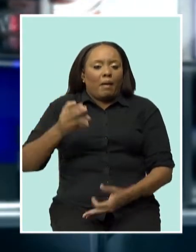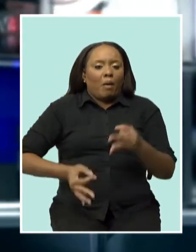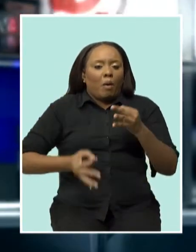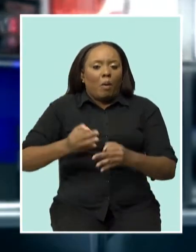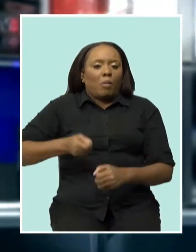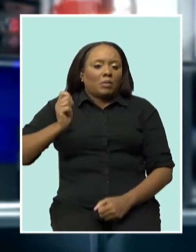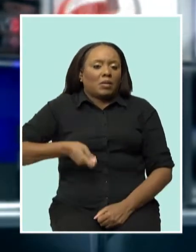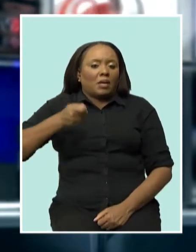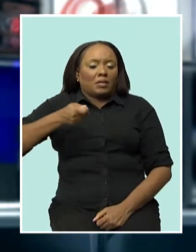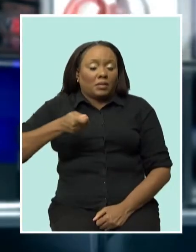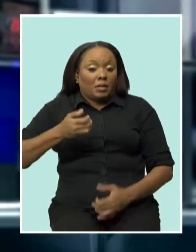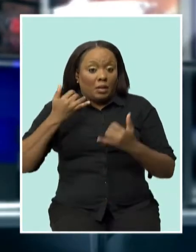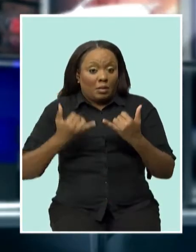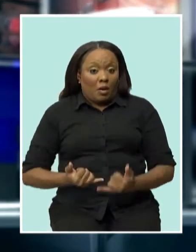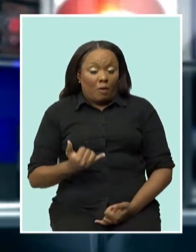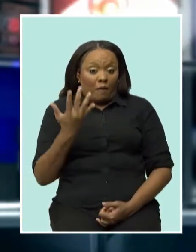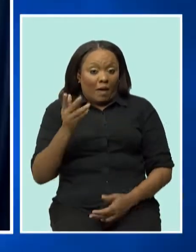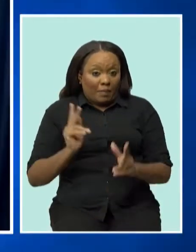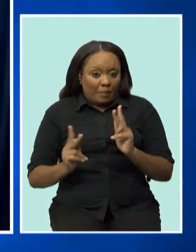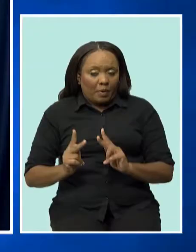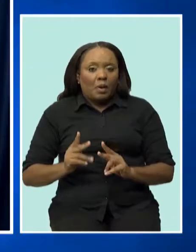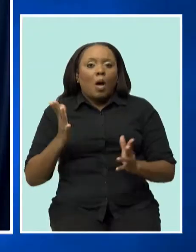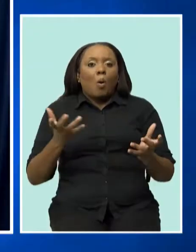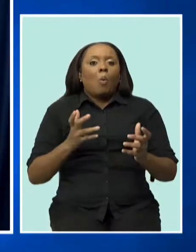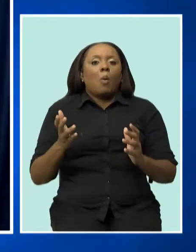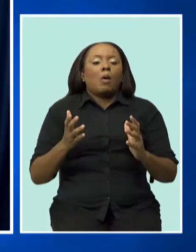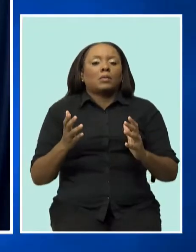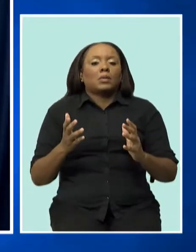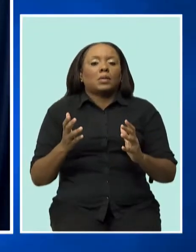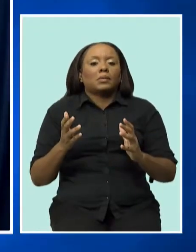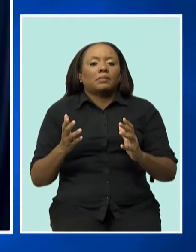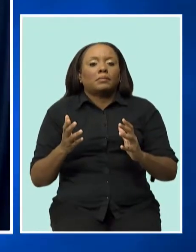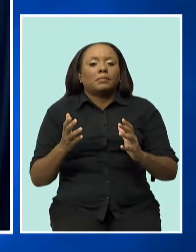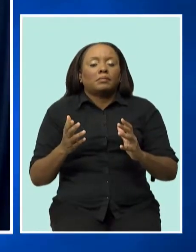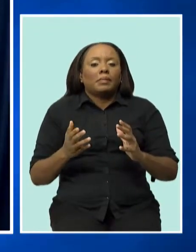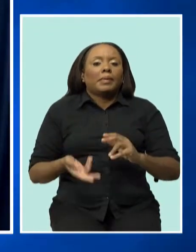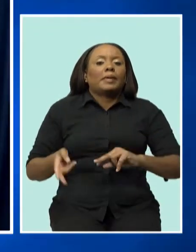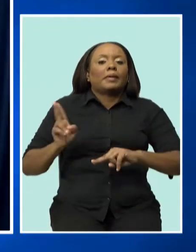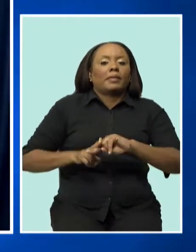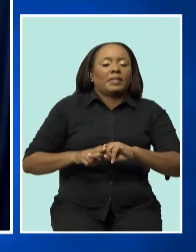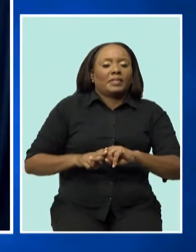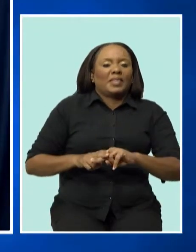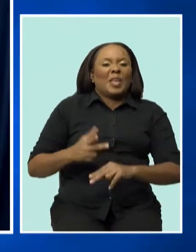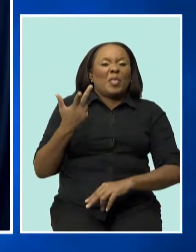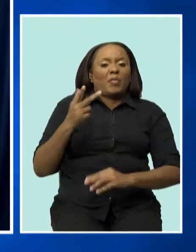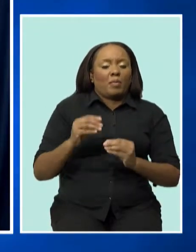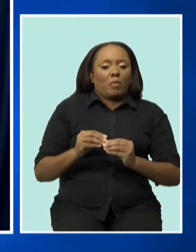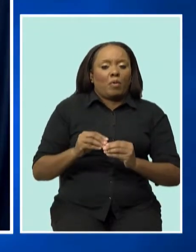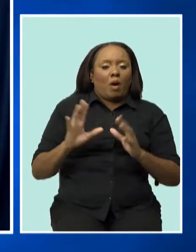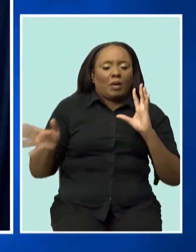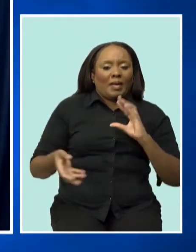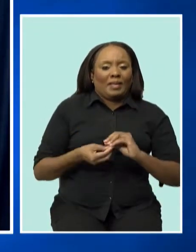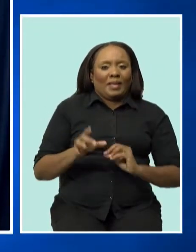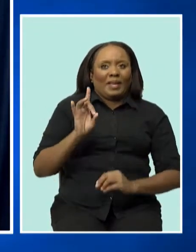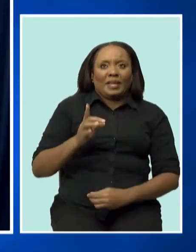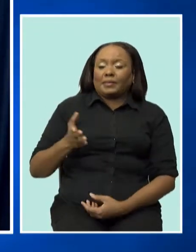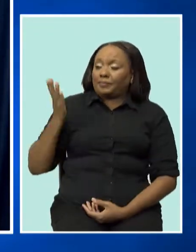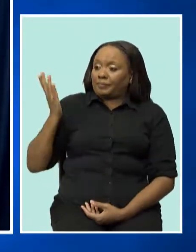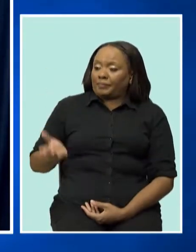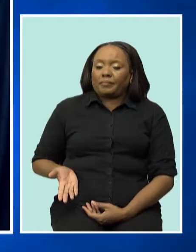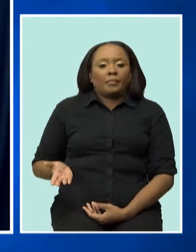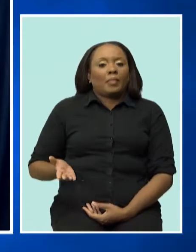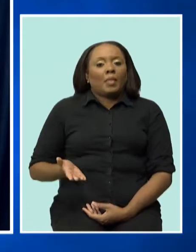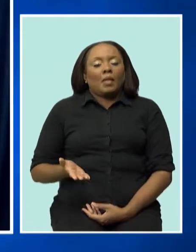from 5 to 8. Despite the increase in the size of the criminal bench, the number of serious matters to be tried remain